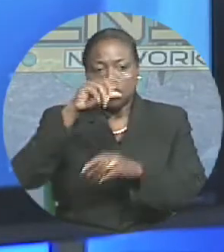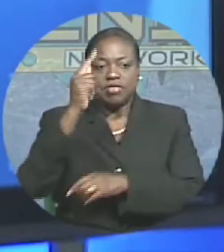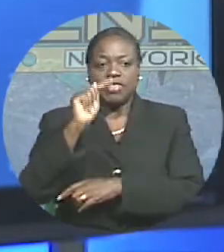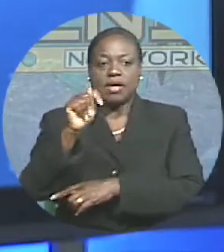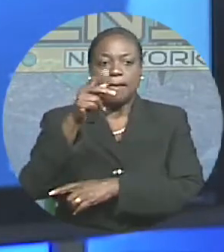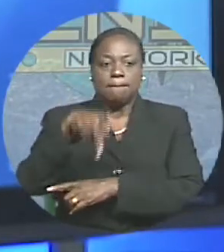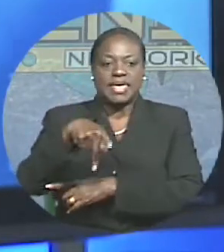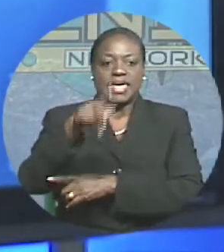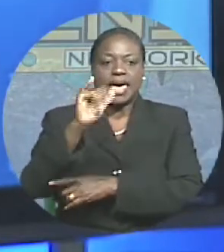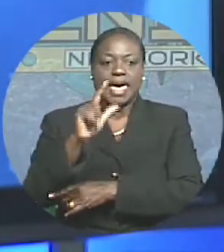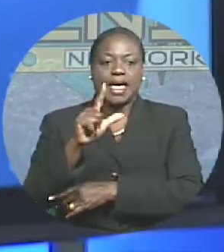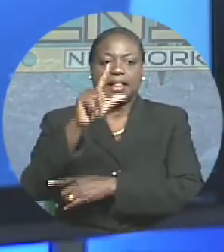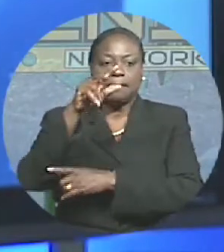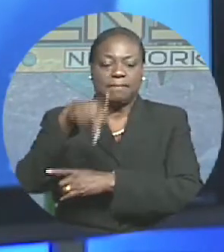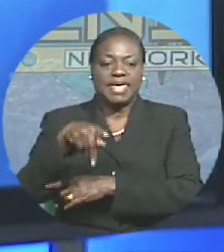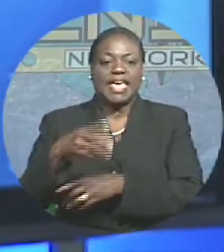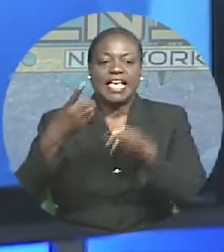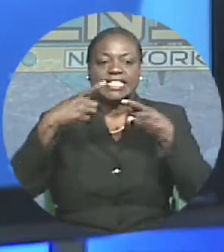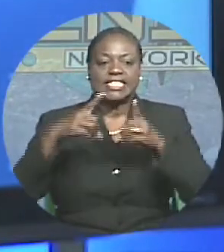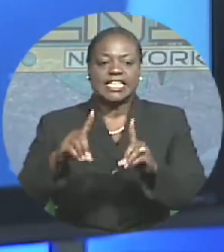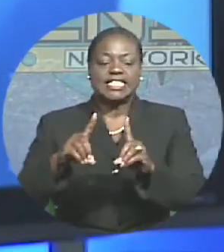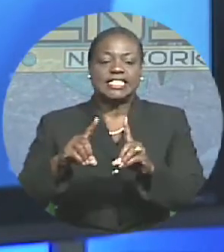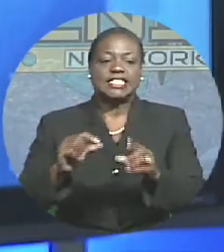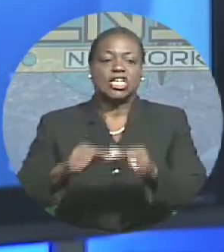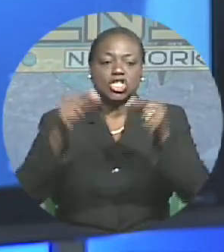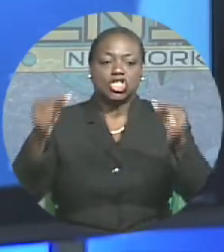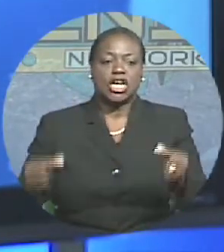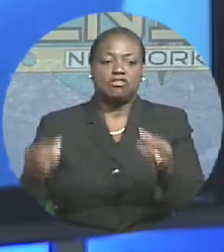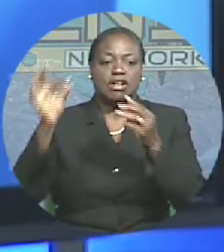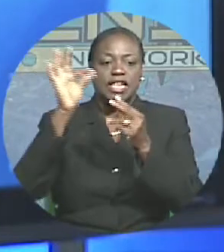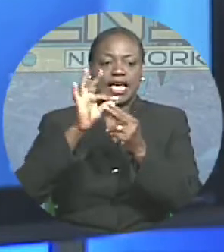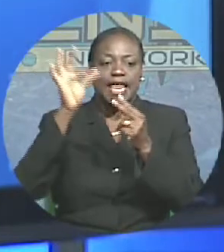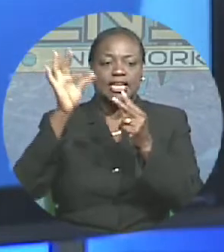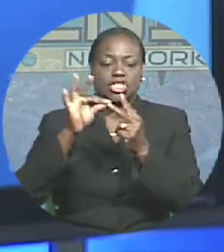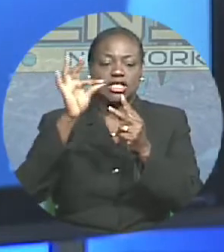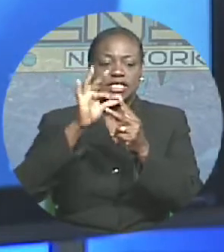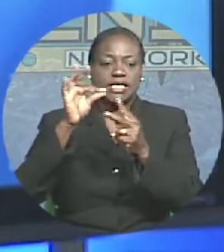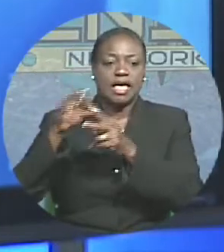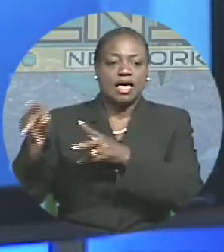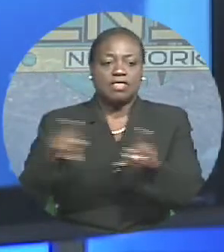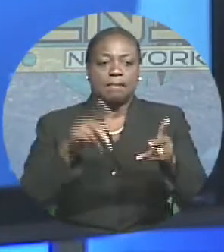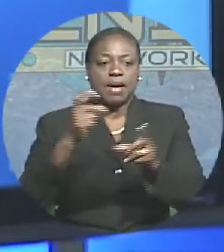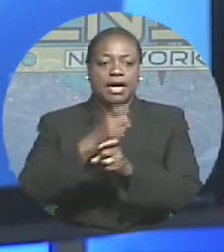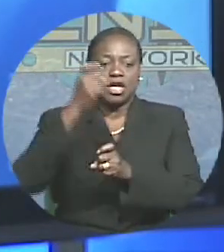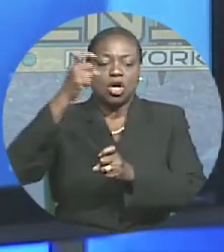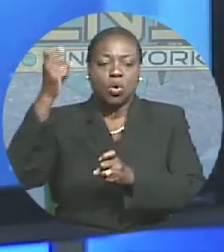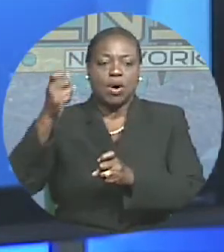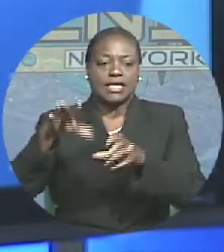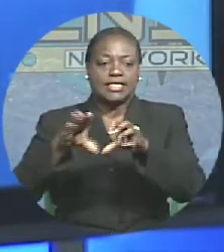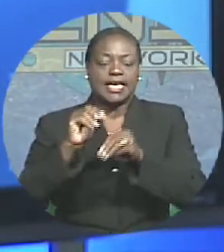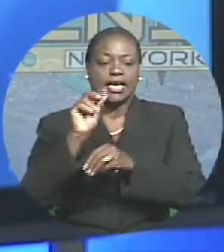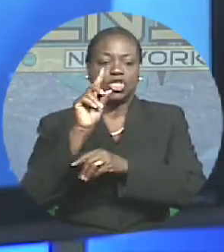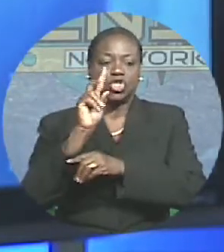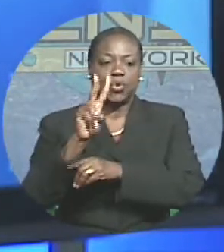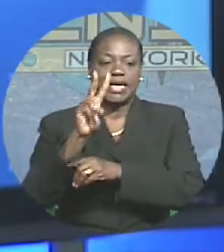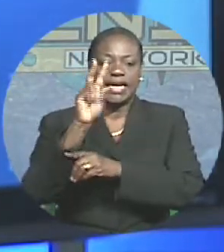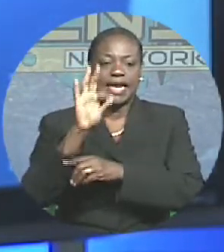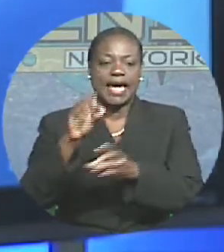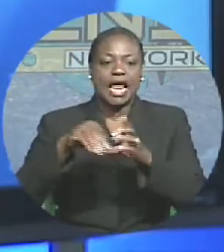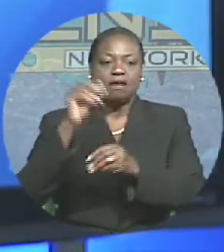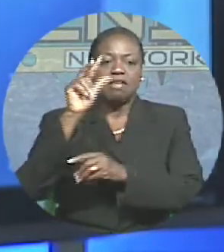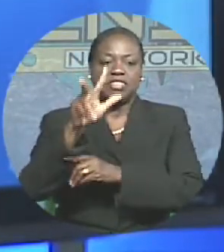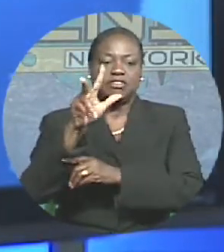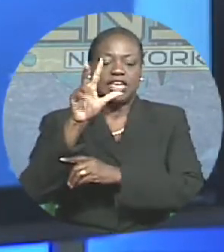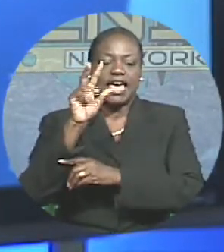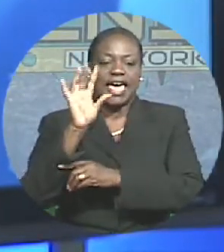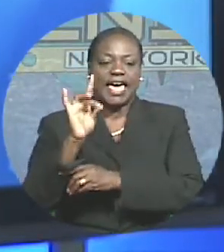the 2012 general elections. The party won a solid majority in a landslide victory, taking 29 of the 38 seats